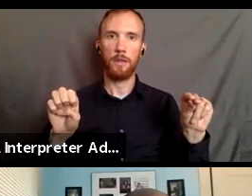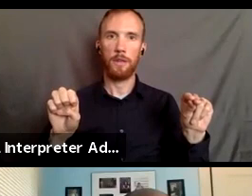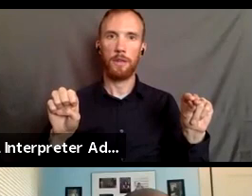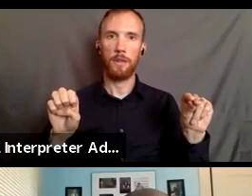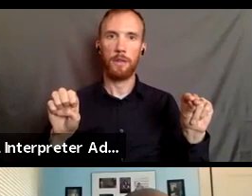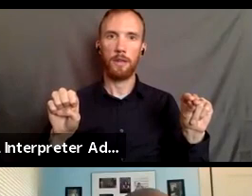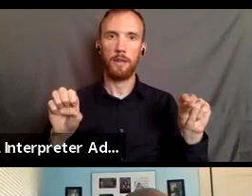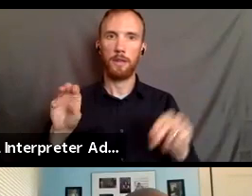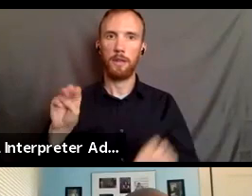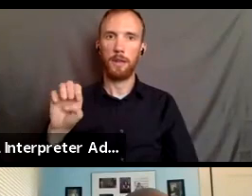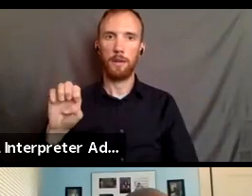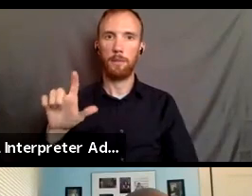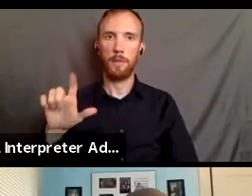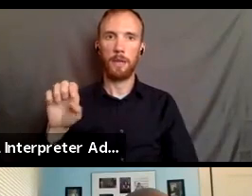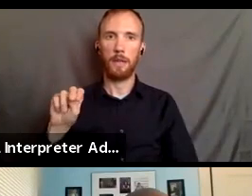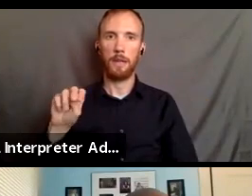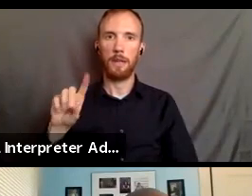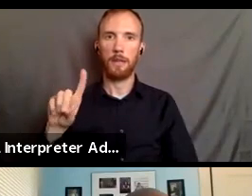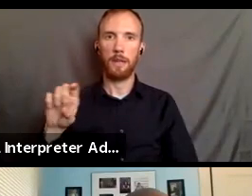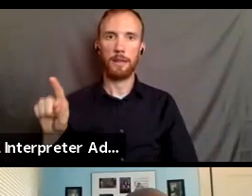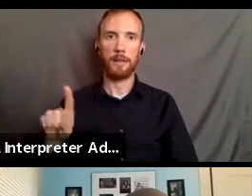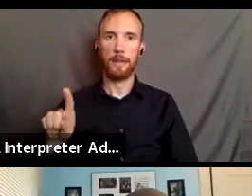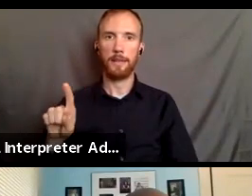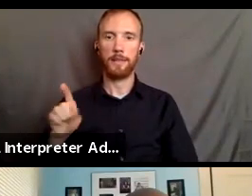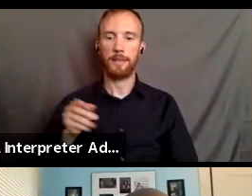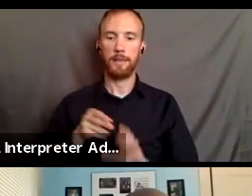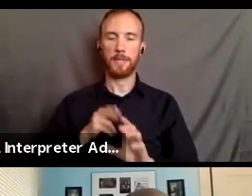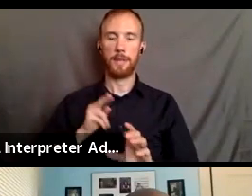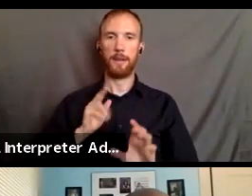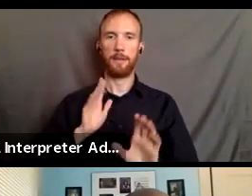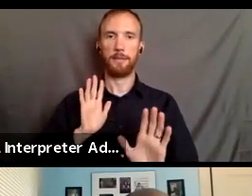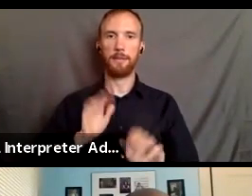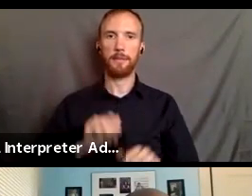member melendez abstain